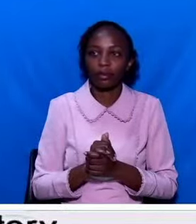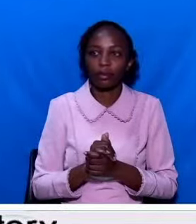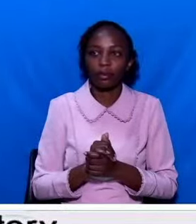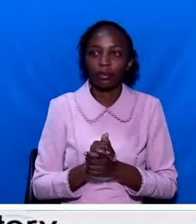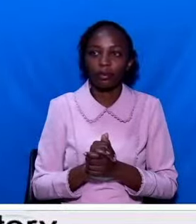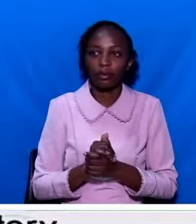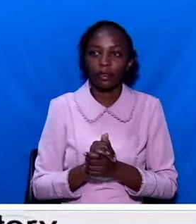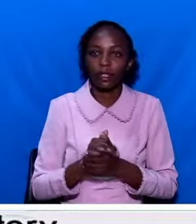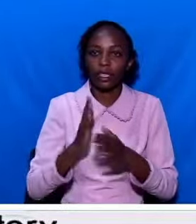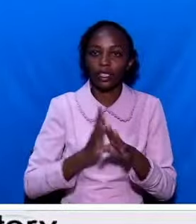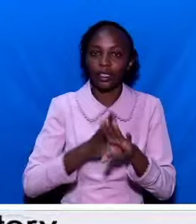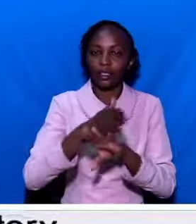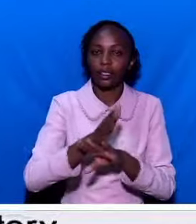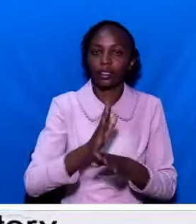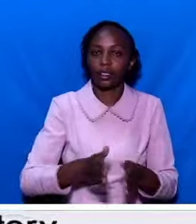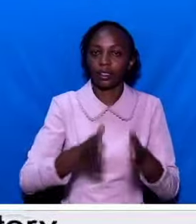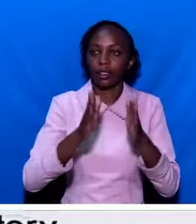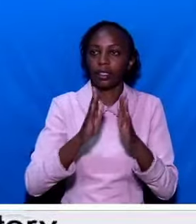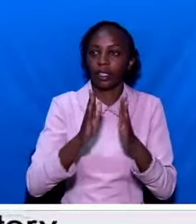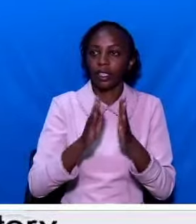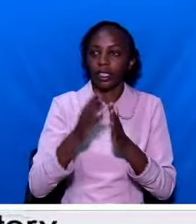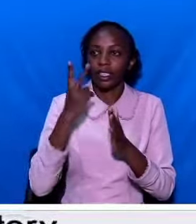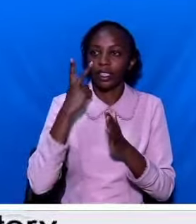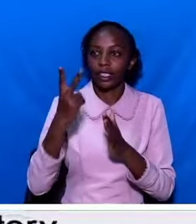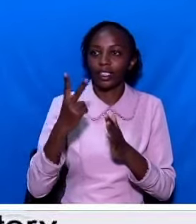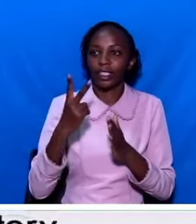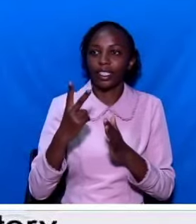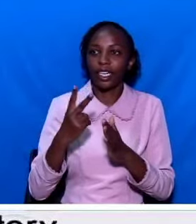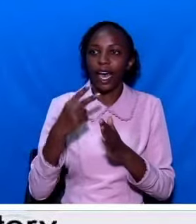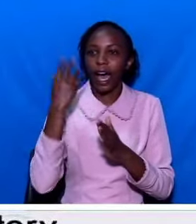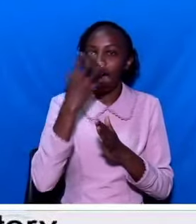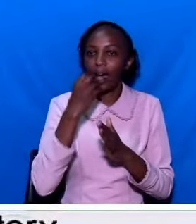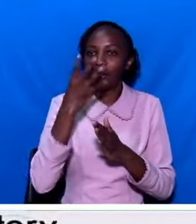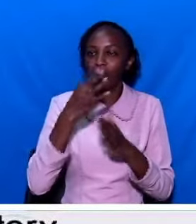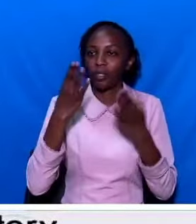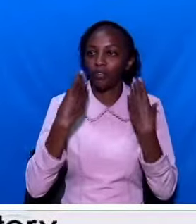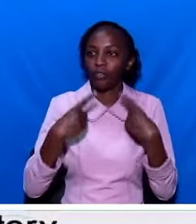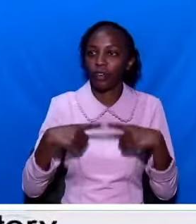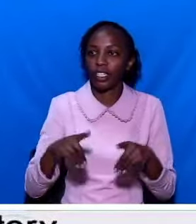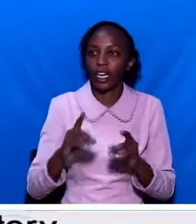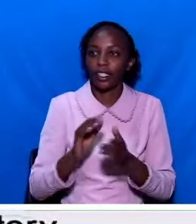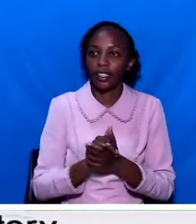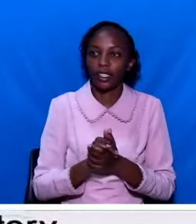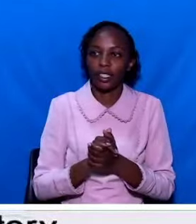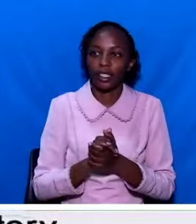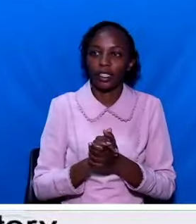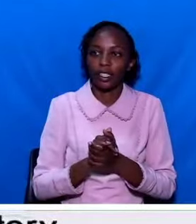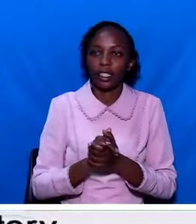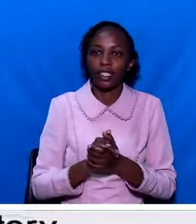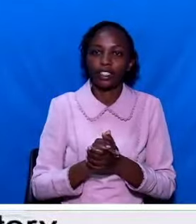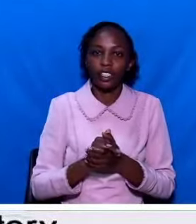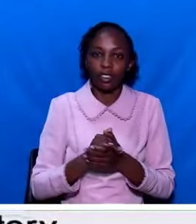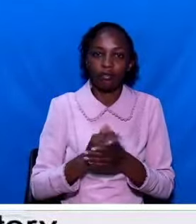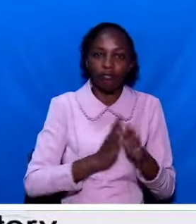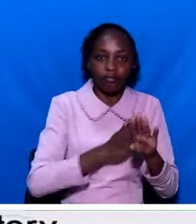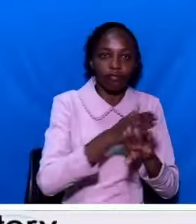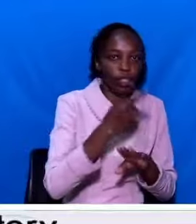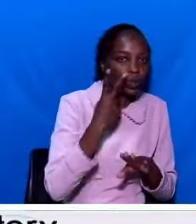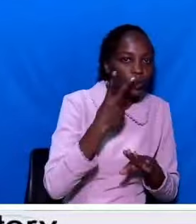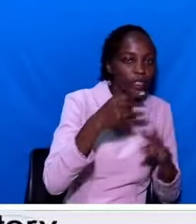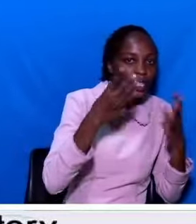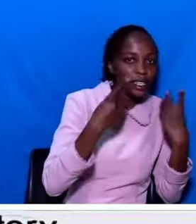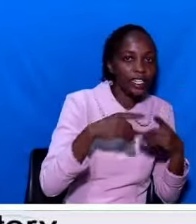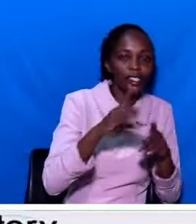She crossed the road and she saw a very beautiful dress. And she dashed to go and see that dress in that